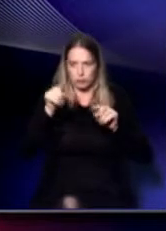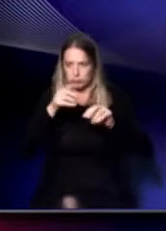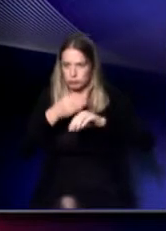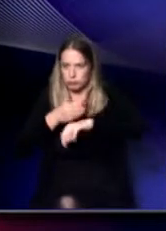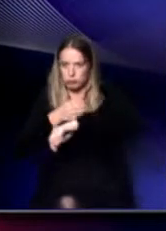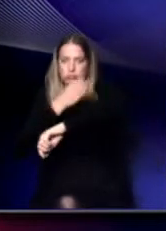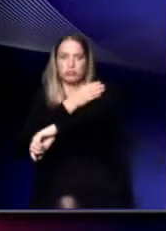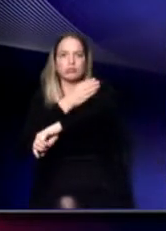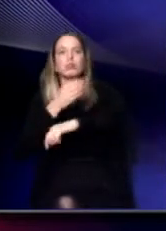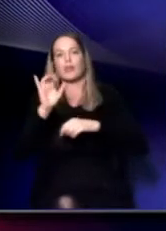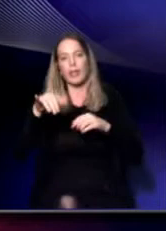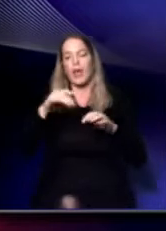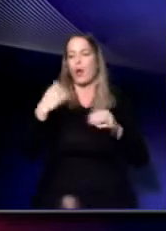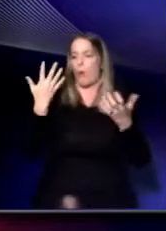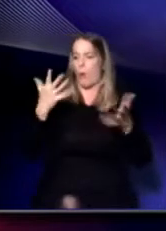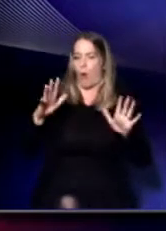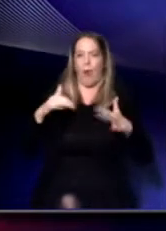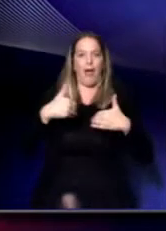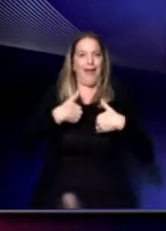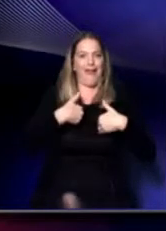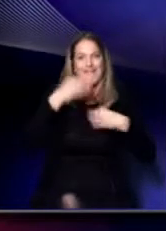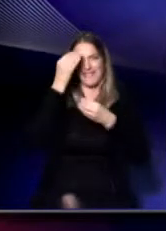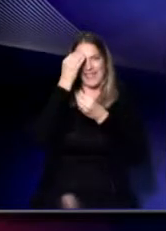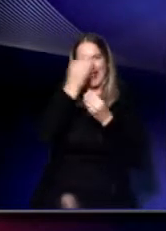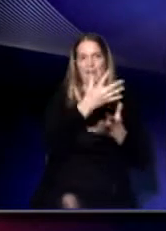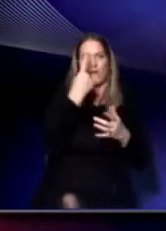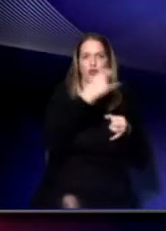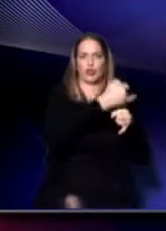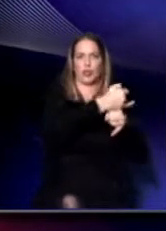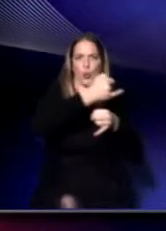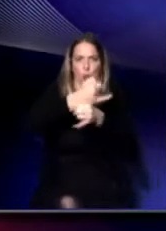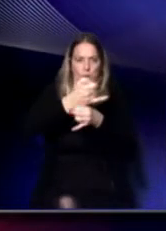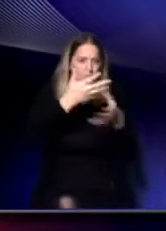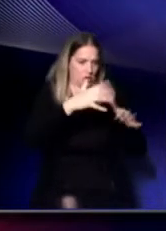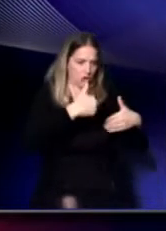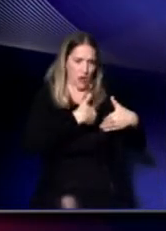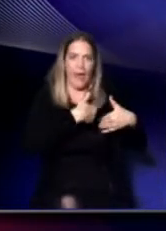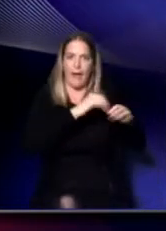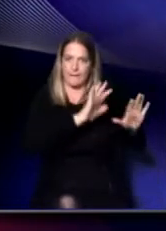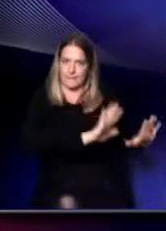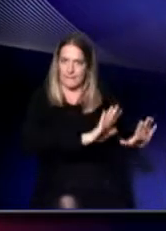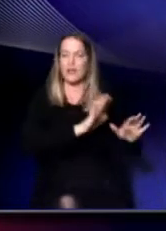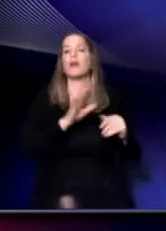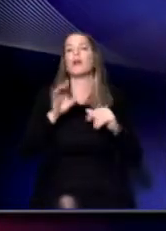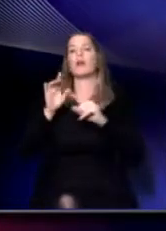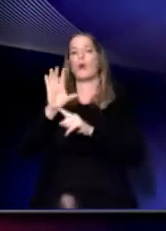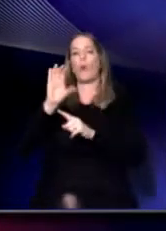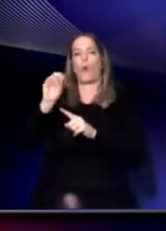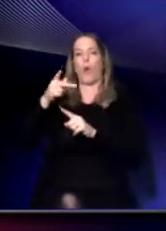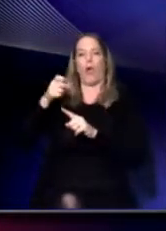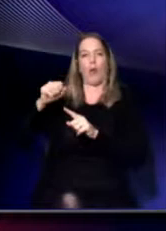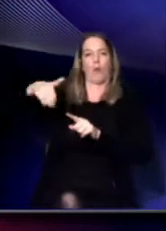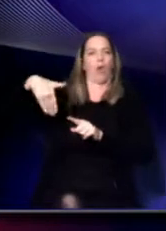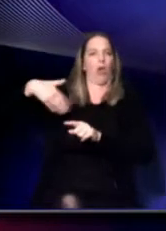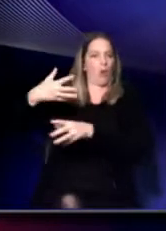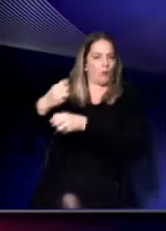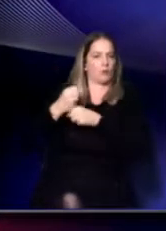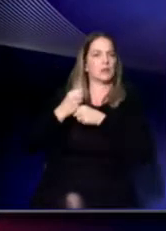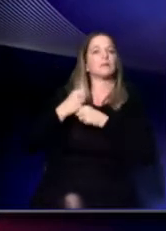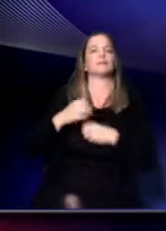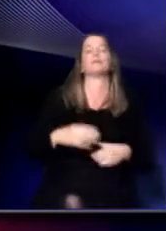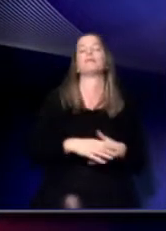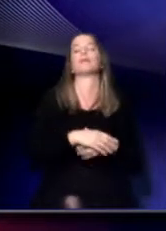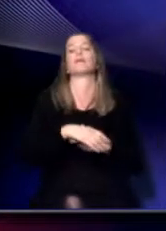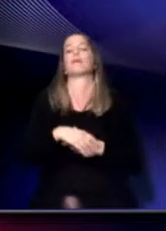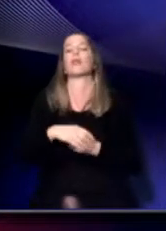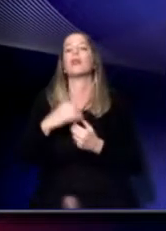that information for the schools, and in fact, in the next board meeting, when I give